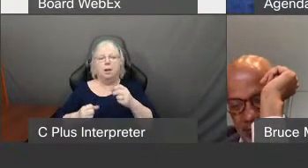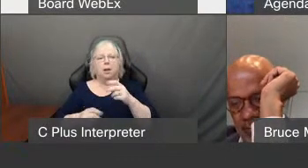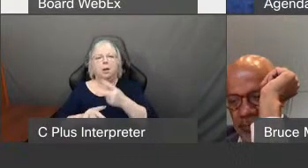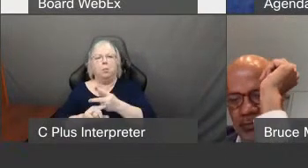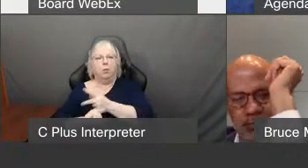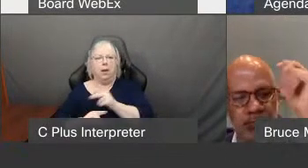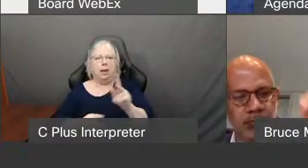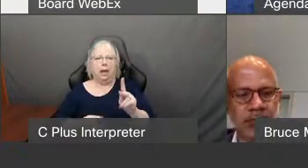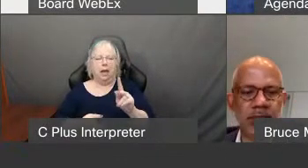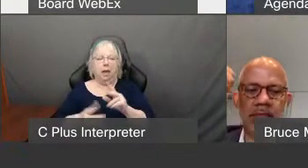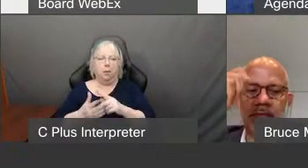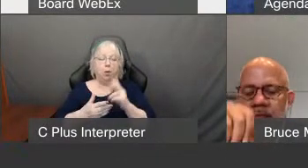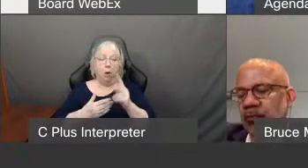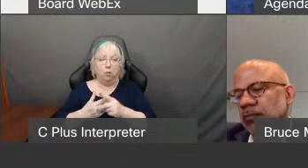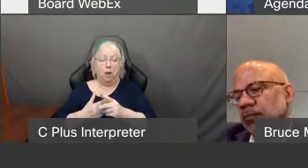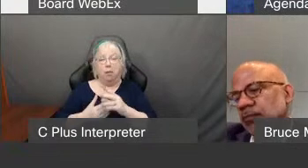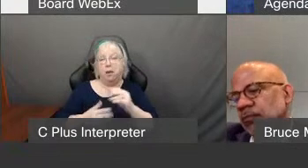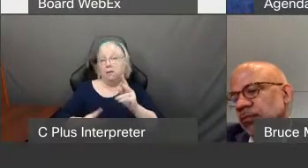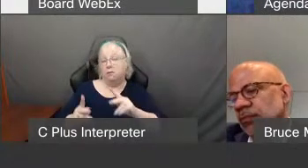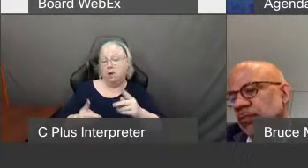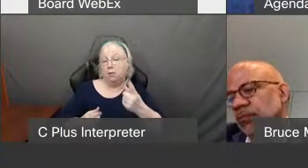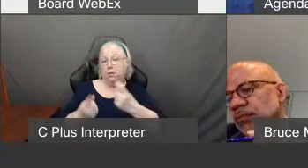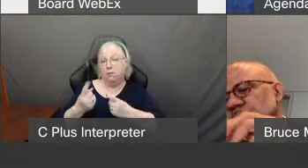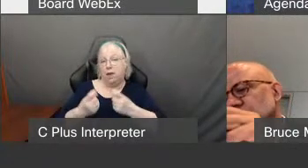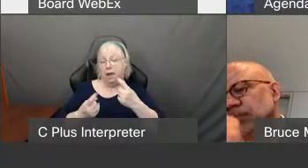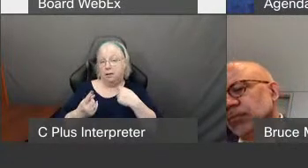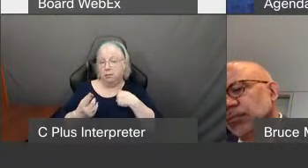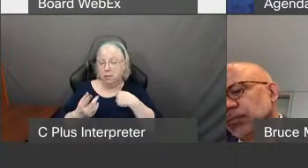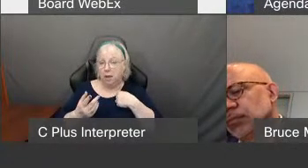And folks have asked me,